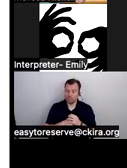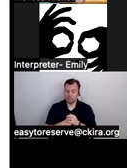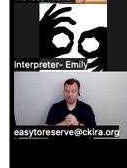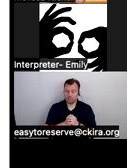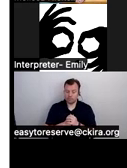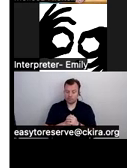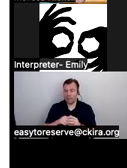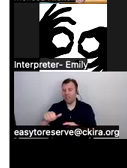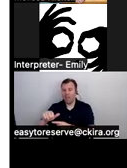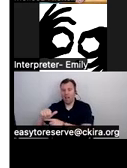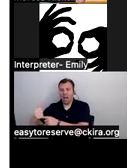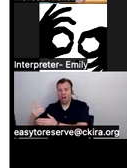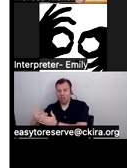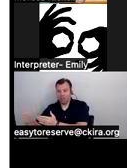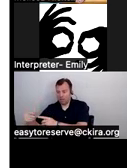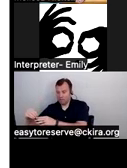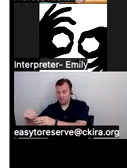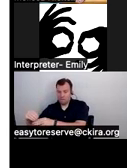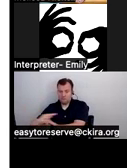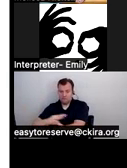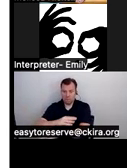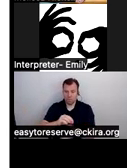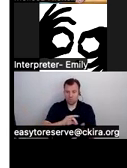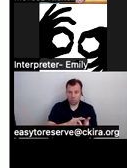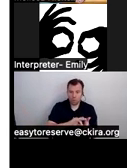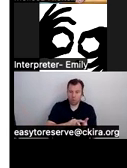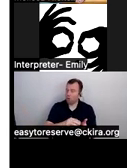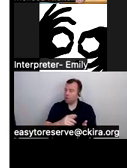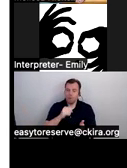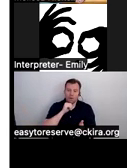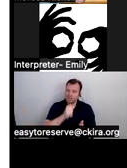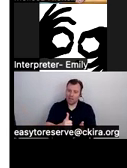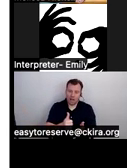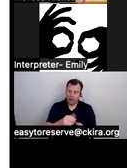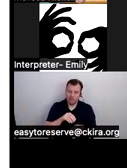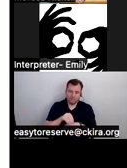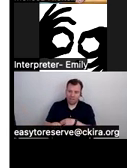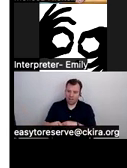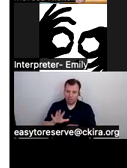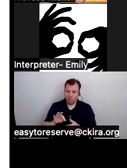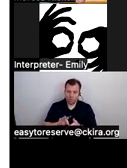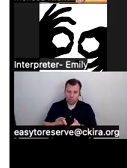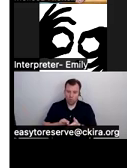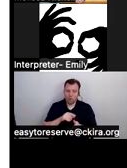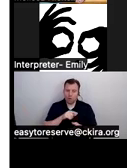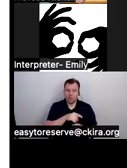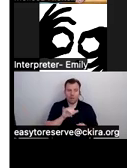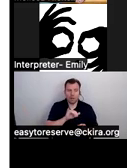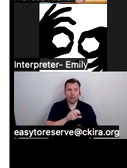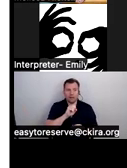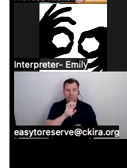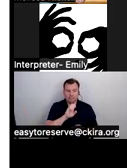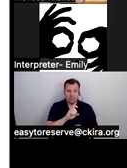score, but they're not specifically or scored individually. If it's a clinical trial, the timeline, sex is a biological